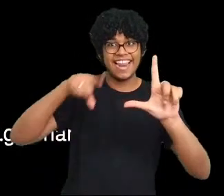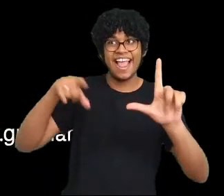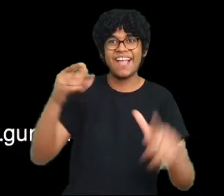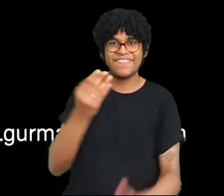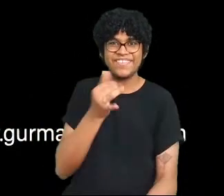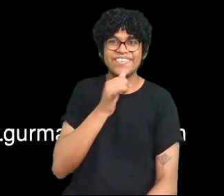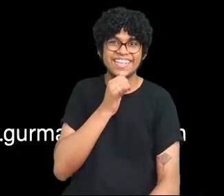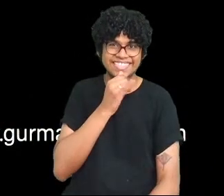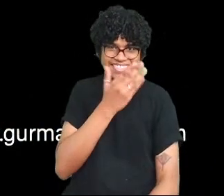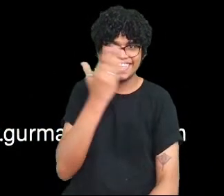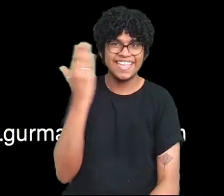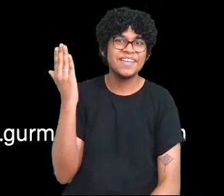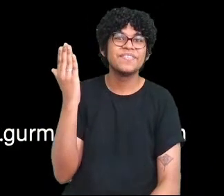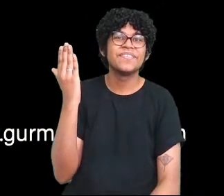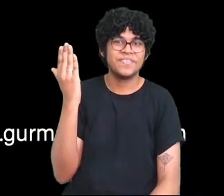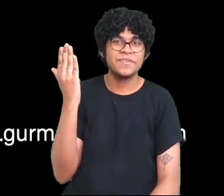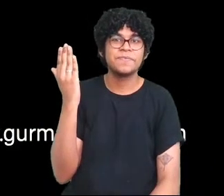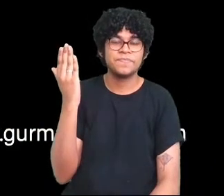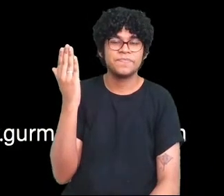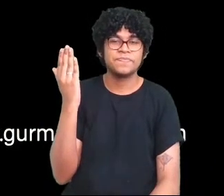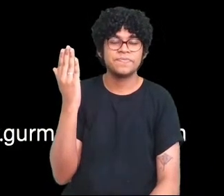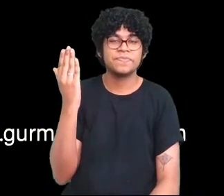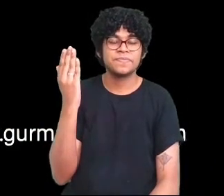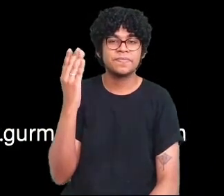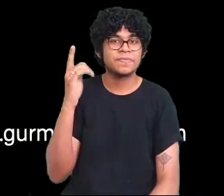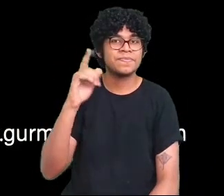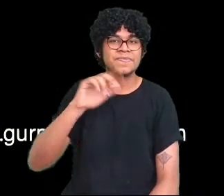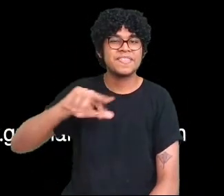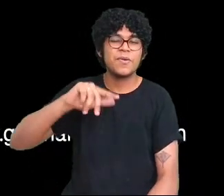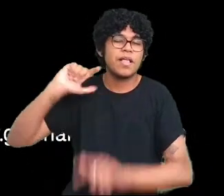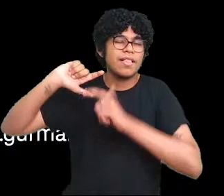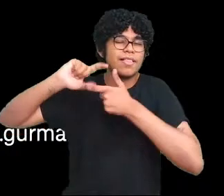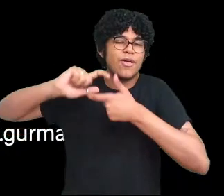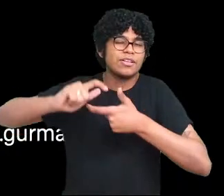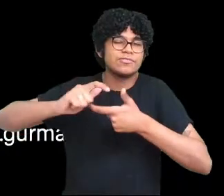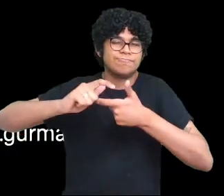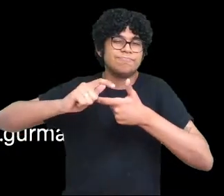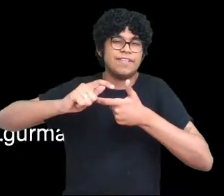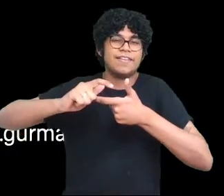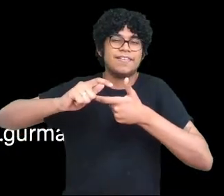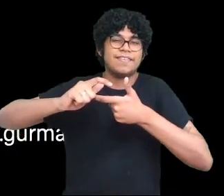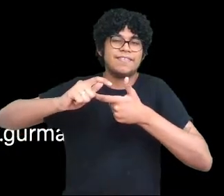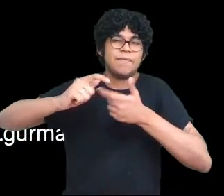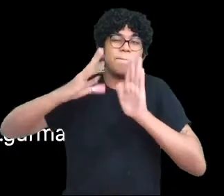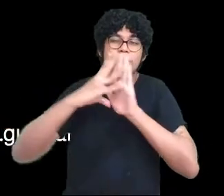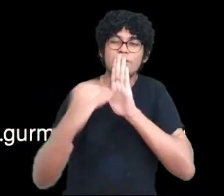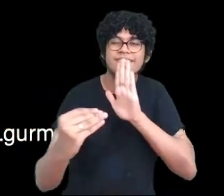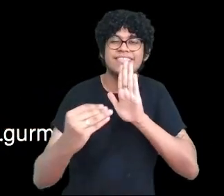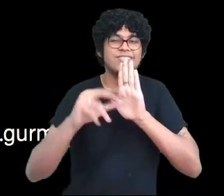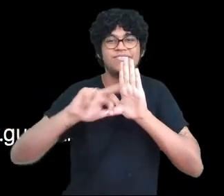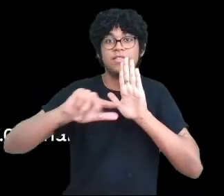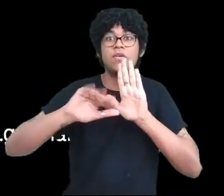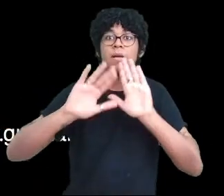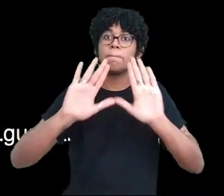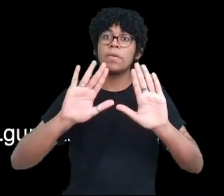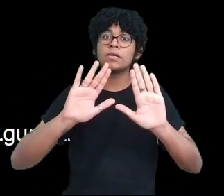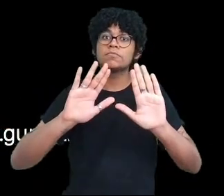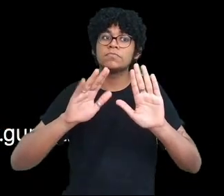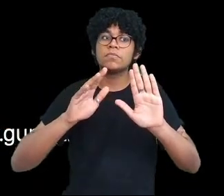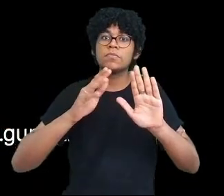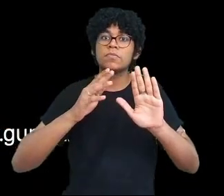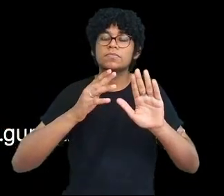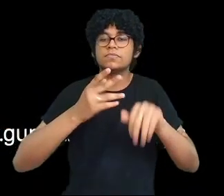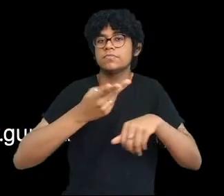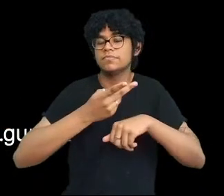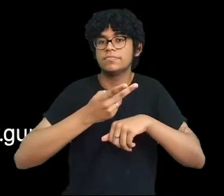average number of dentist consultations per person per year depicted through teeth. So, using